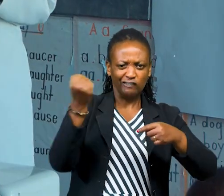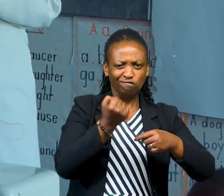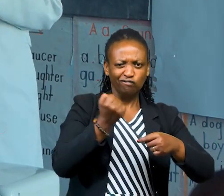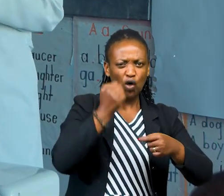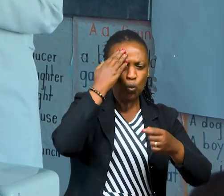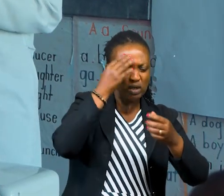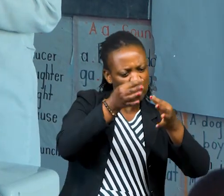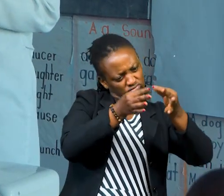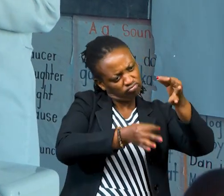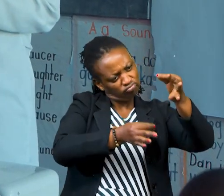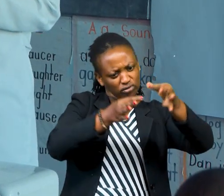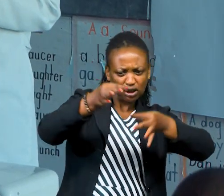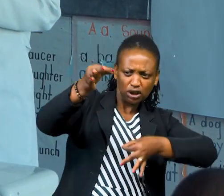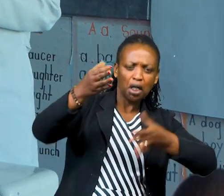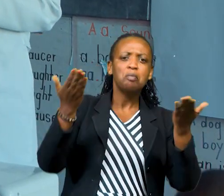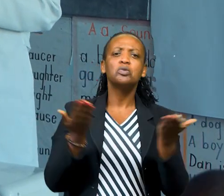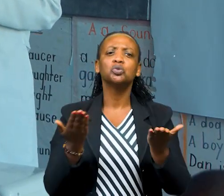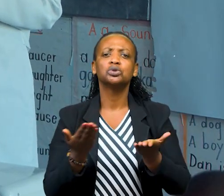strings and I want to find out their length.